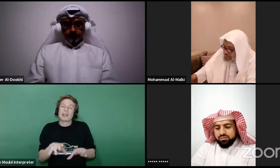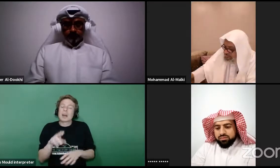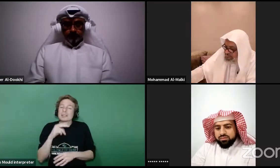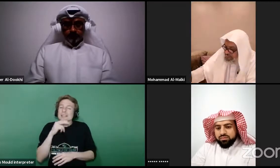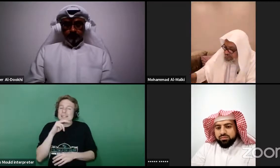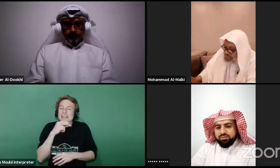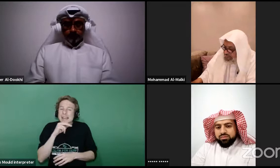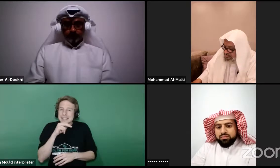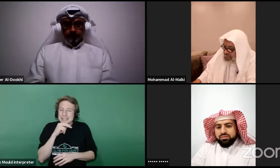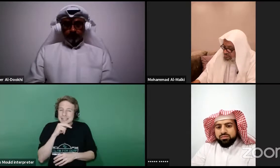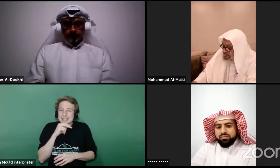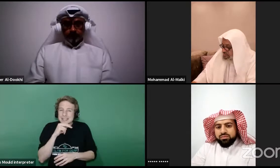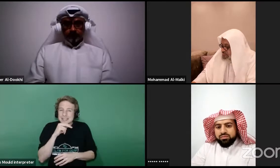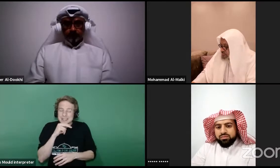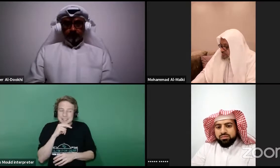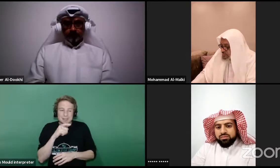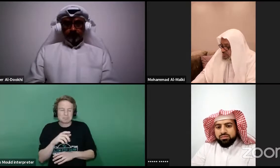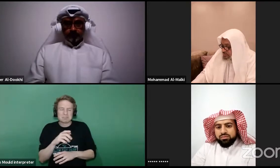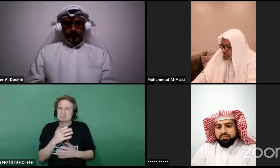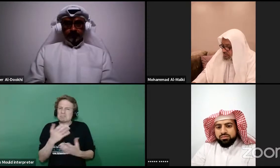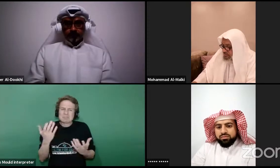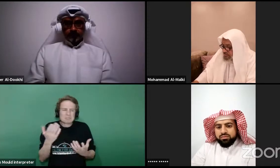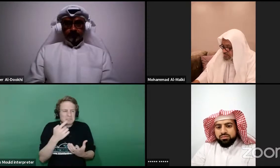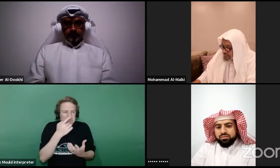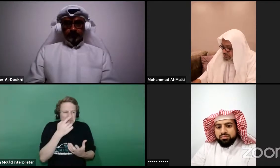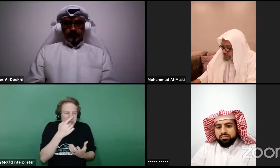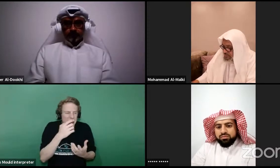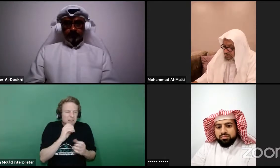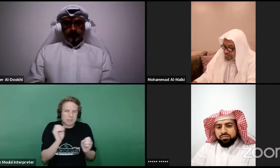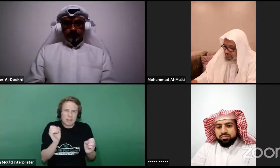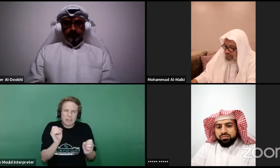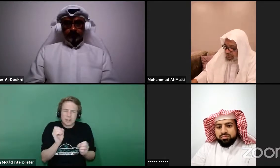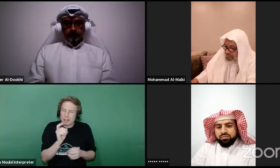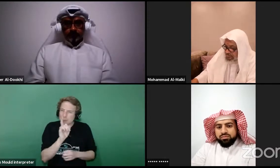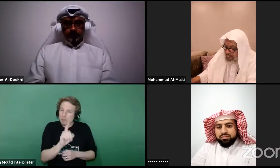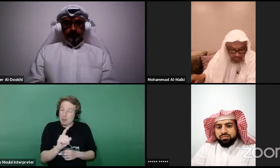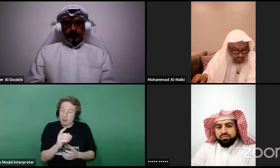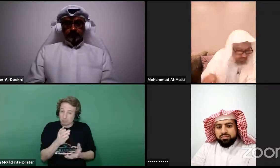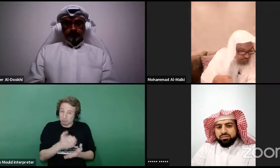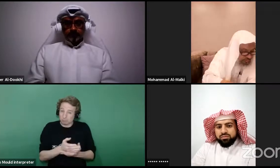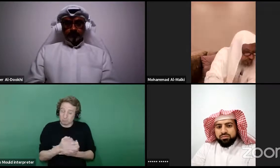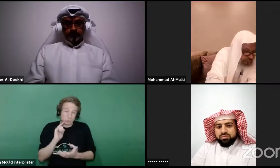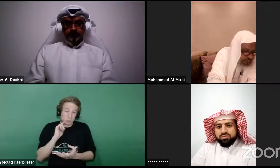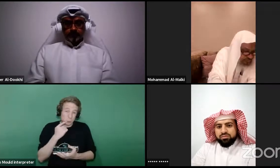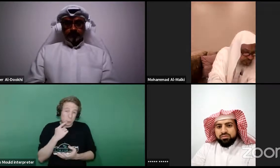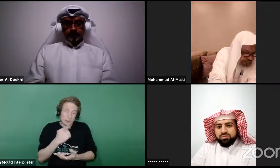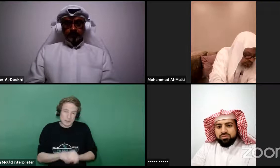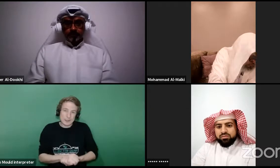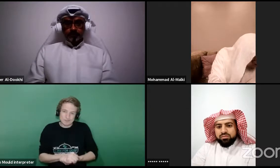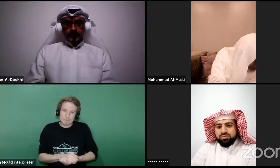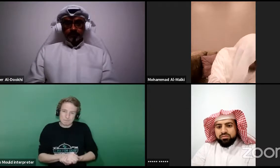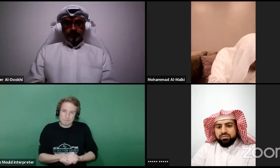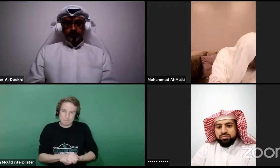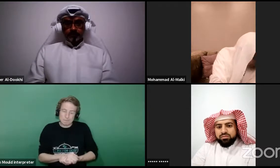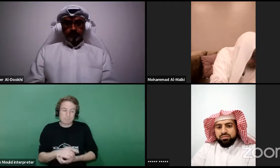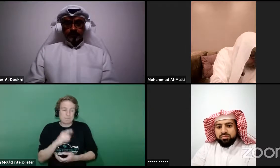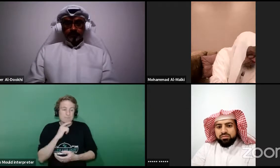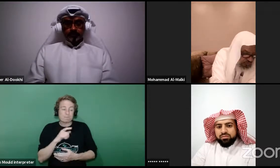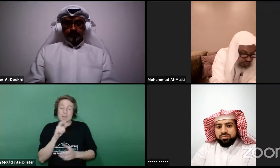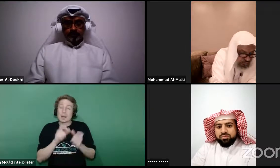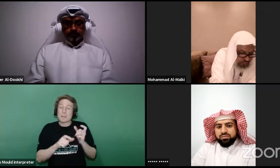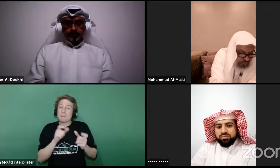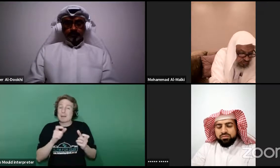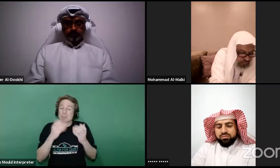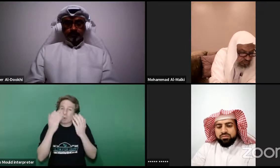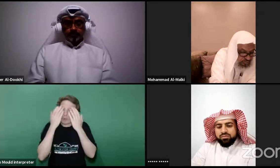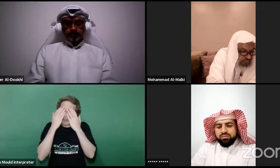date. It doesn't have a smell, however, it is sweet. And then the like of the hypocrite